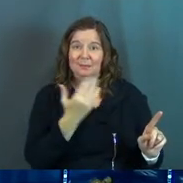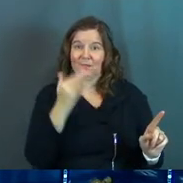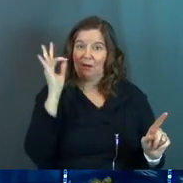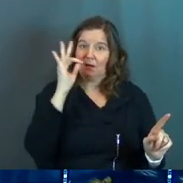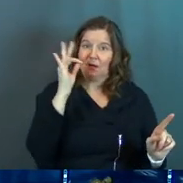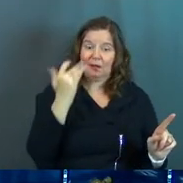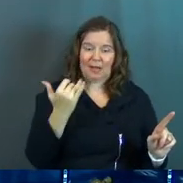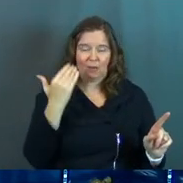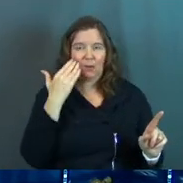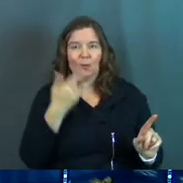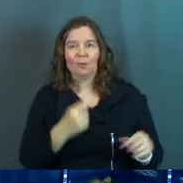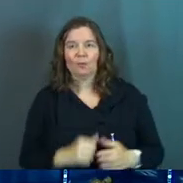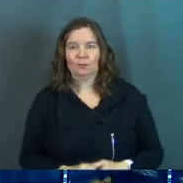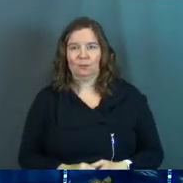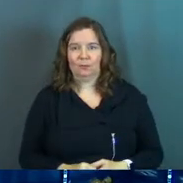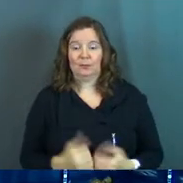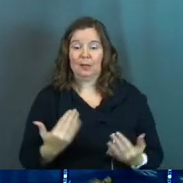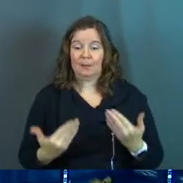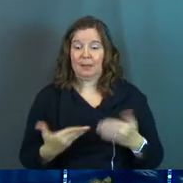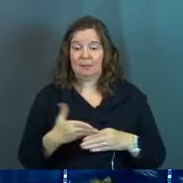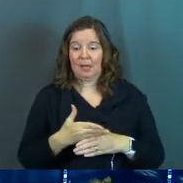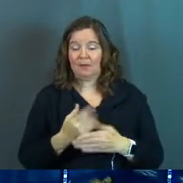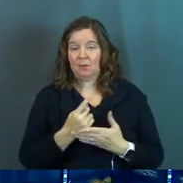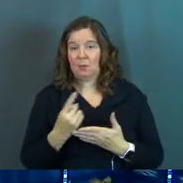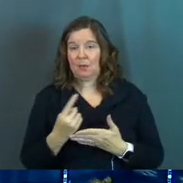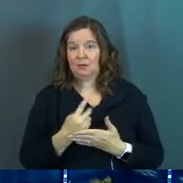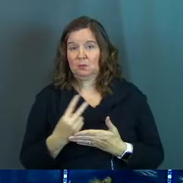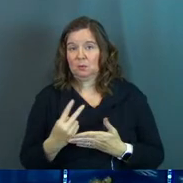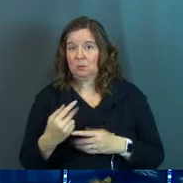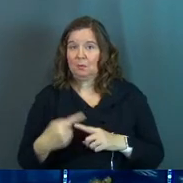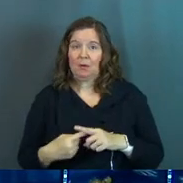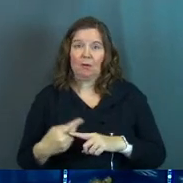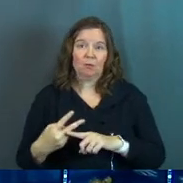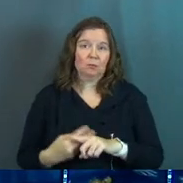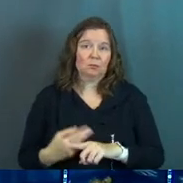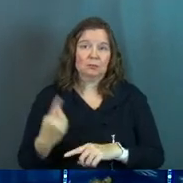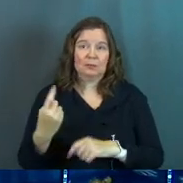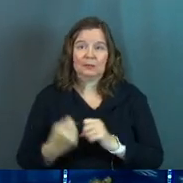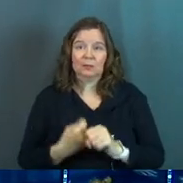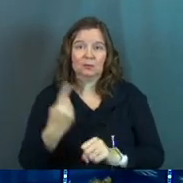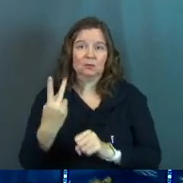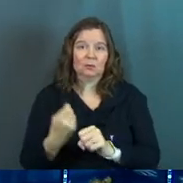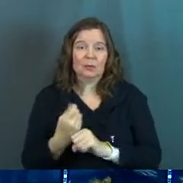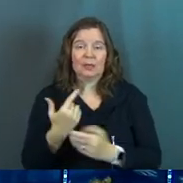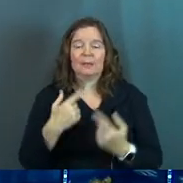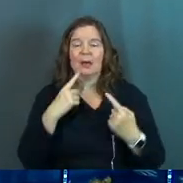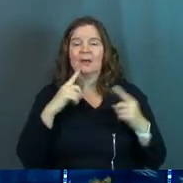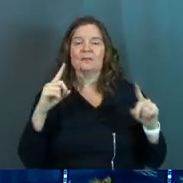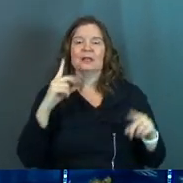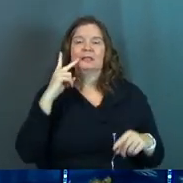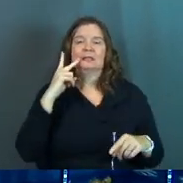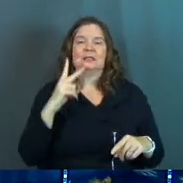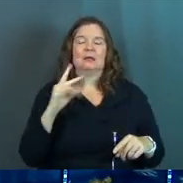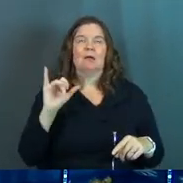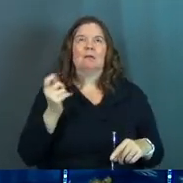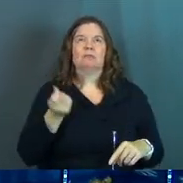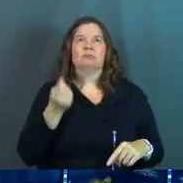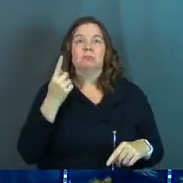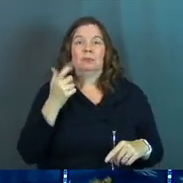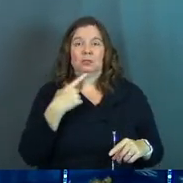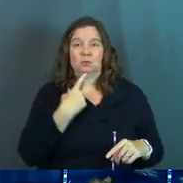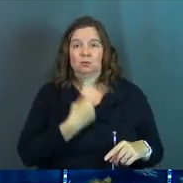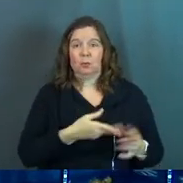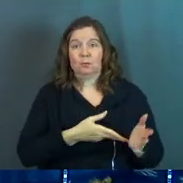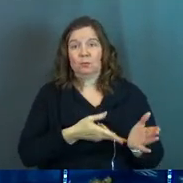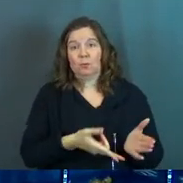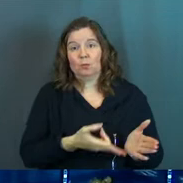Plus now they know. And maybe after a few weeks or a few months or a few years, they might finally see sense because you've told